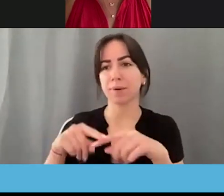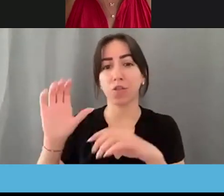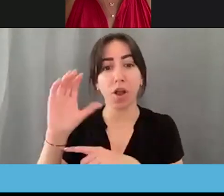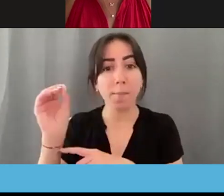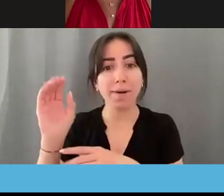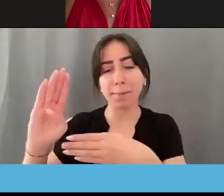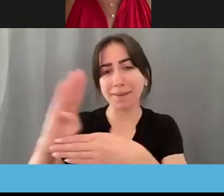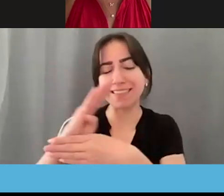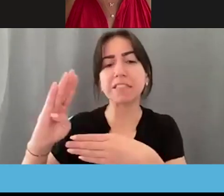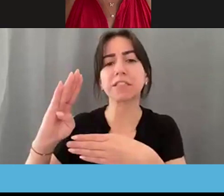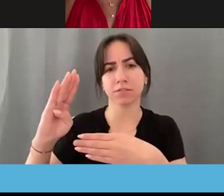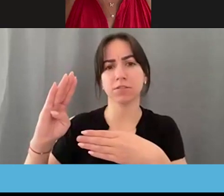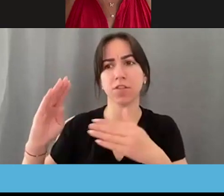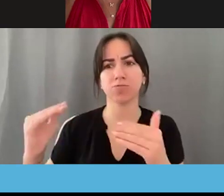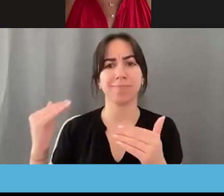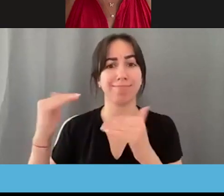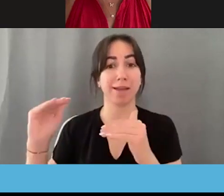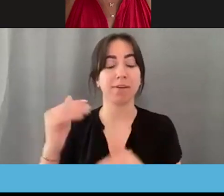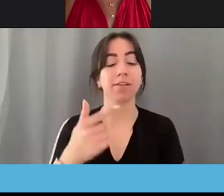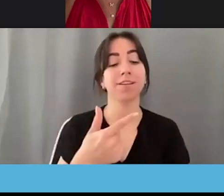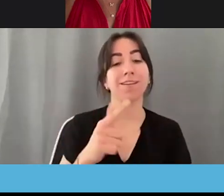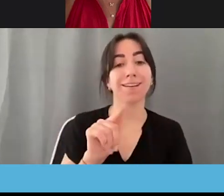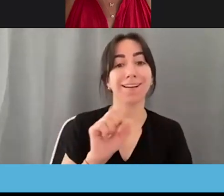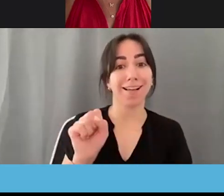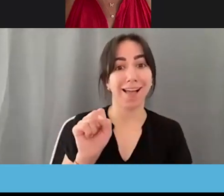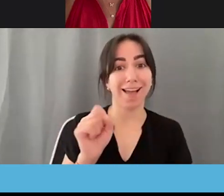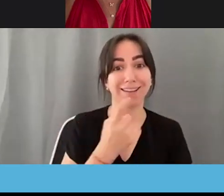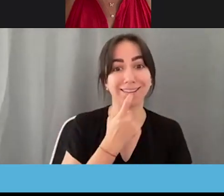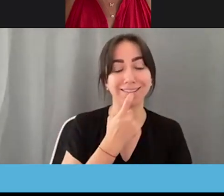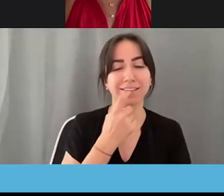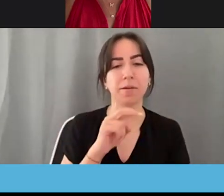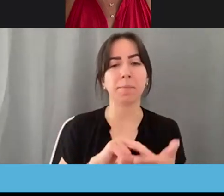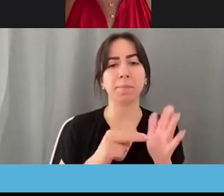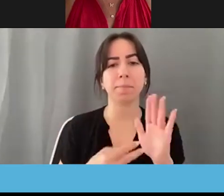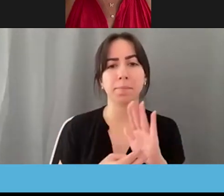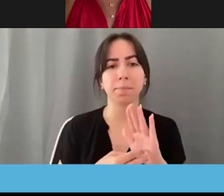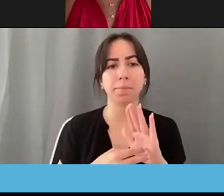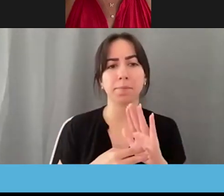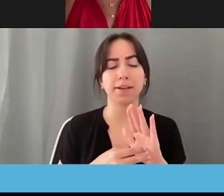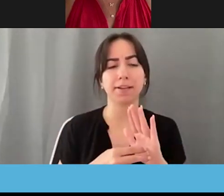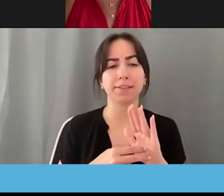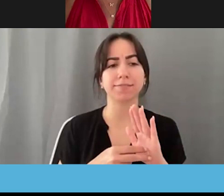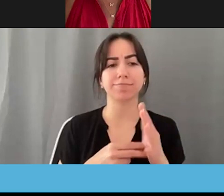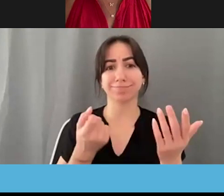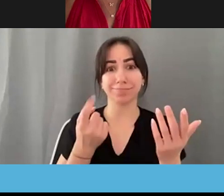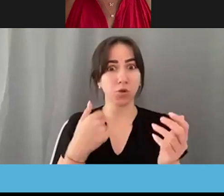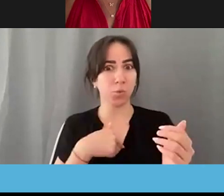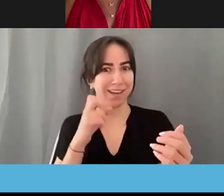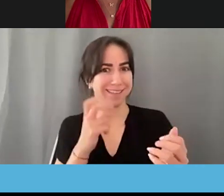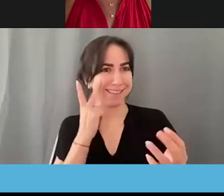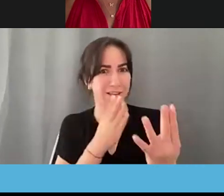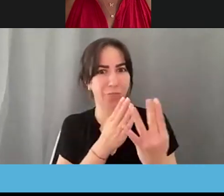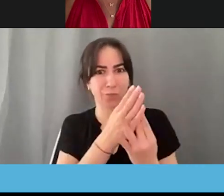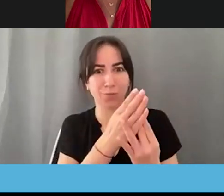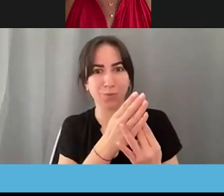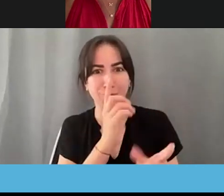of business, right? Whereas glass refers to the relative subtlety, right? Glass we can see through,